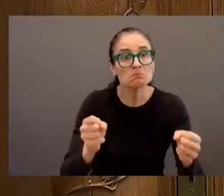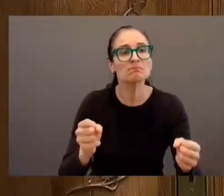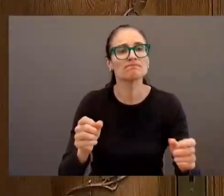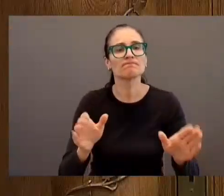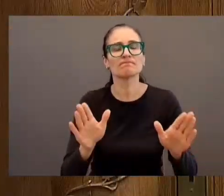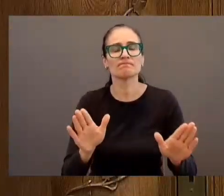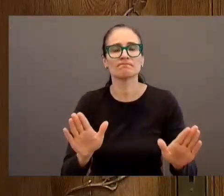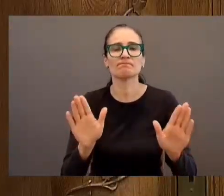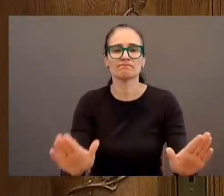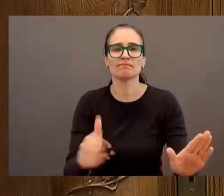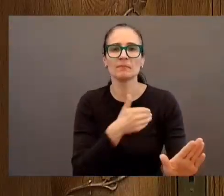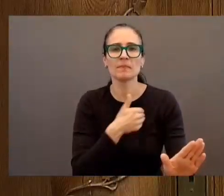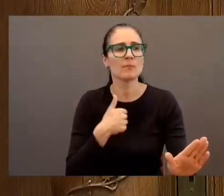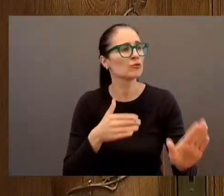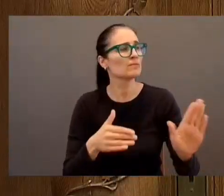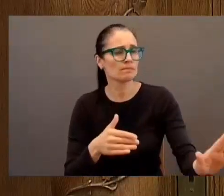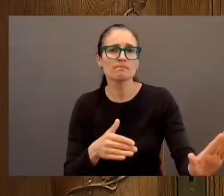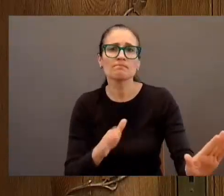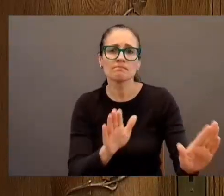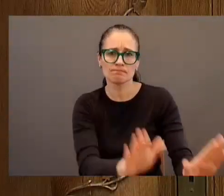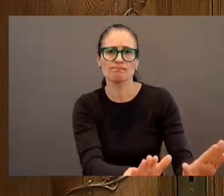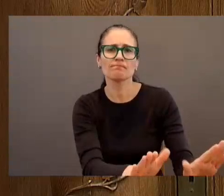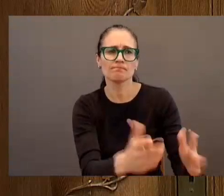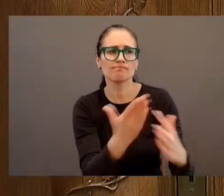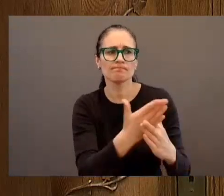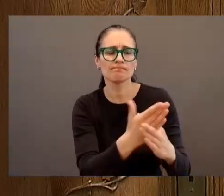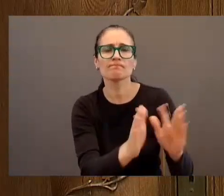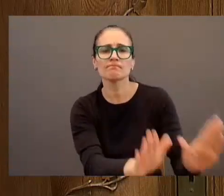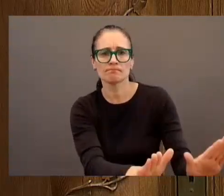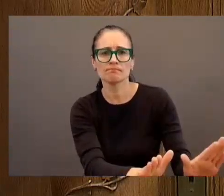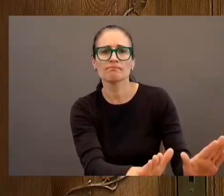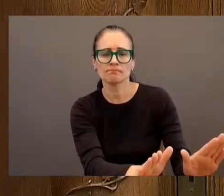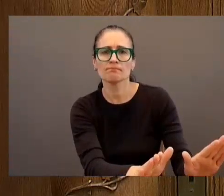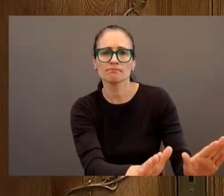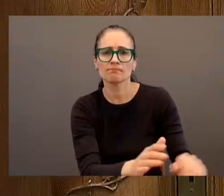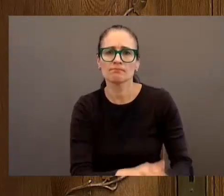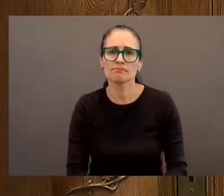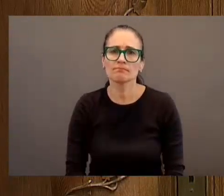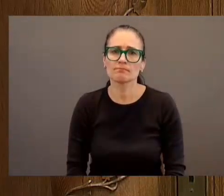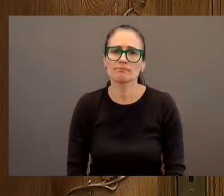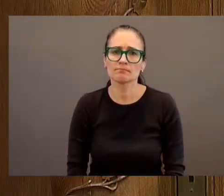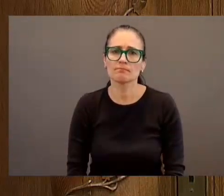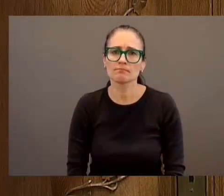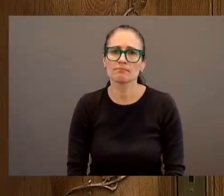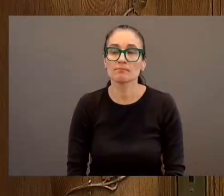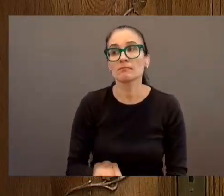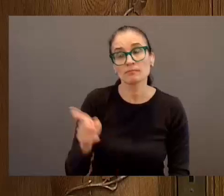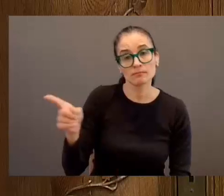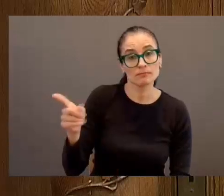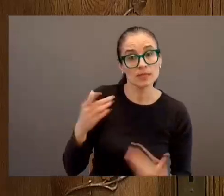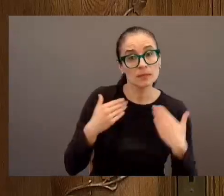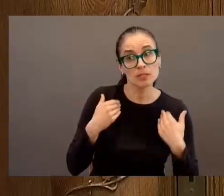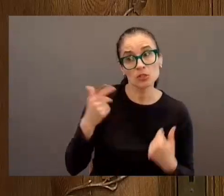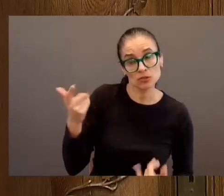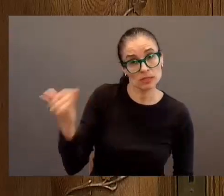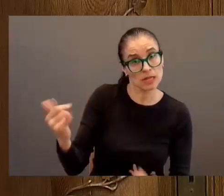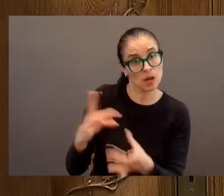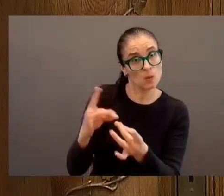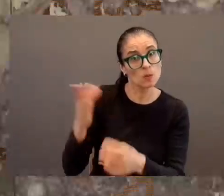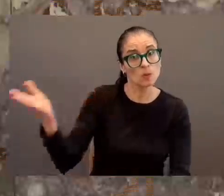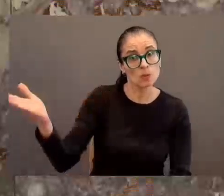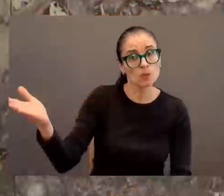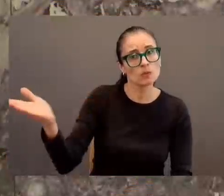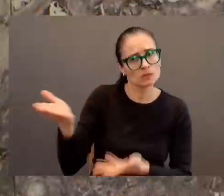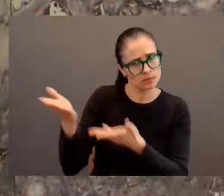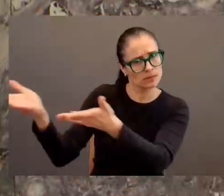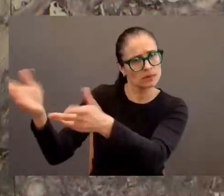Minister has the floor. let her conclude it. Mr.